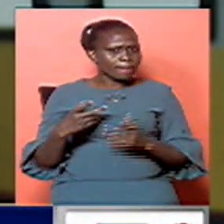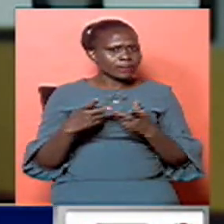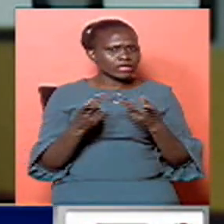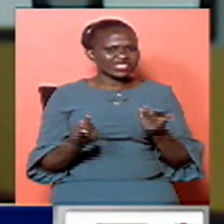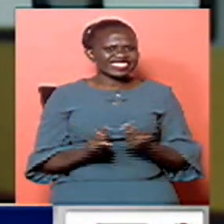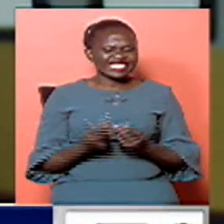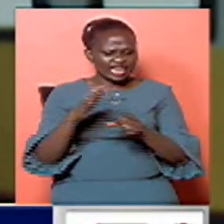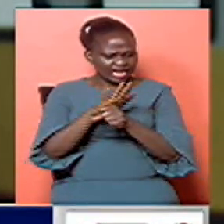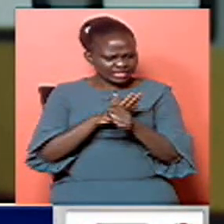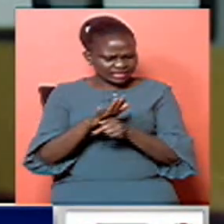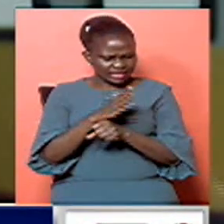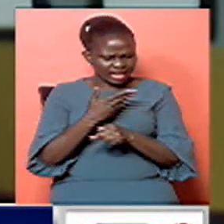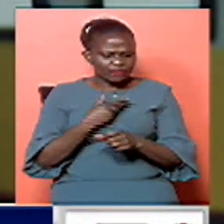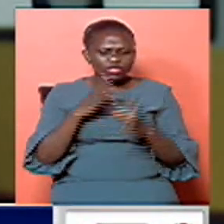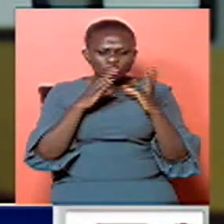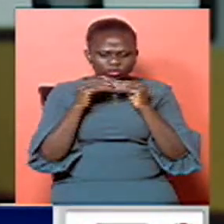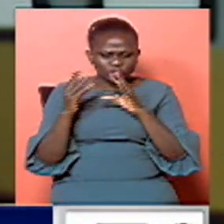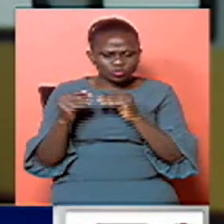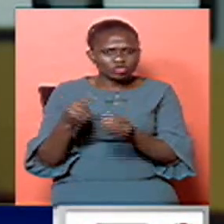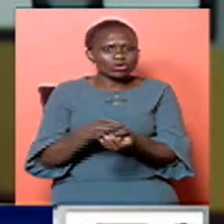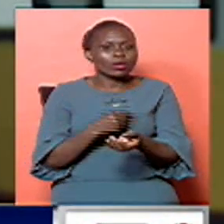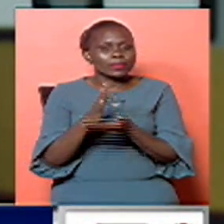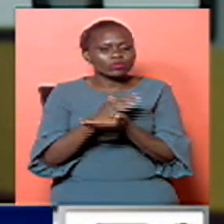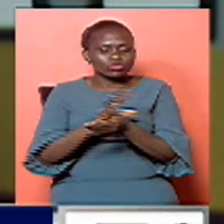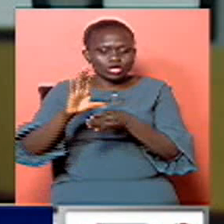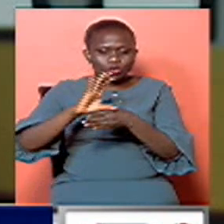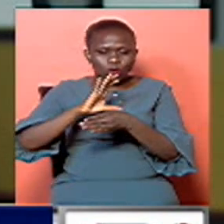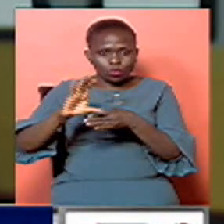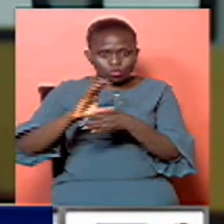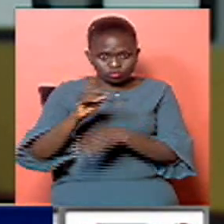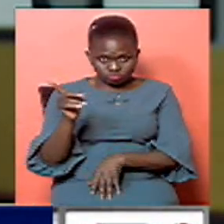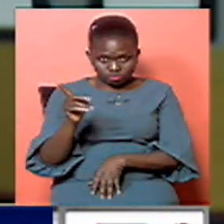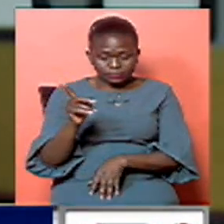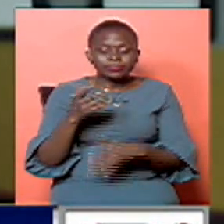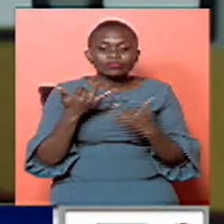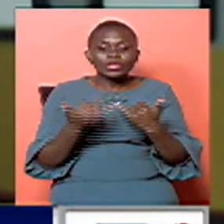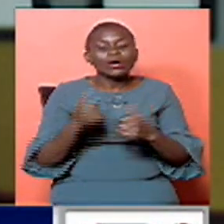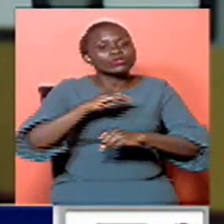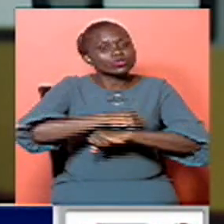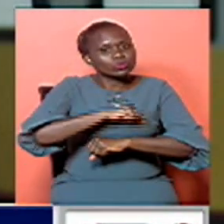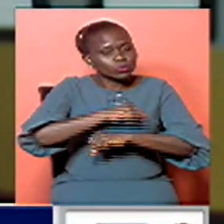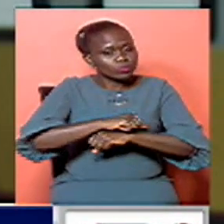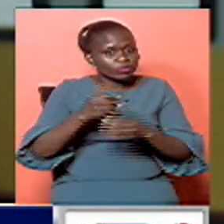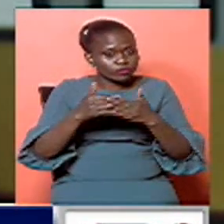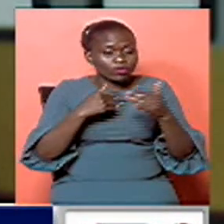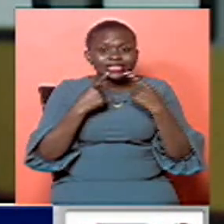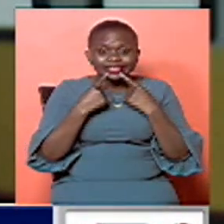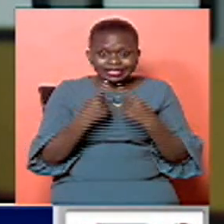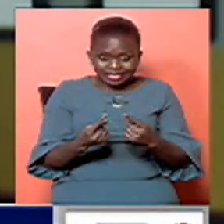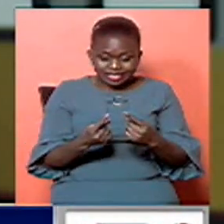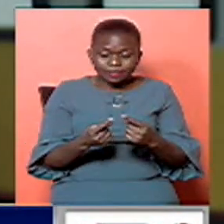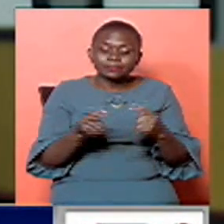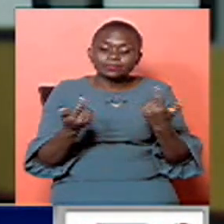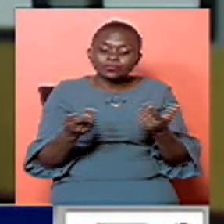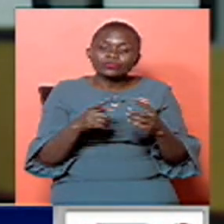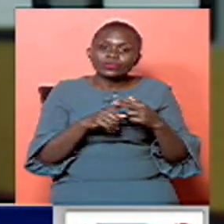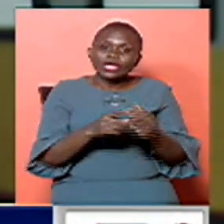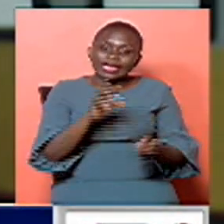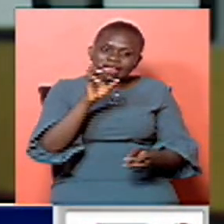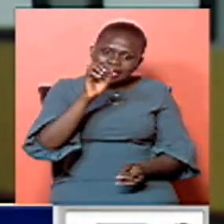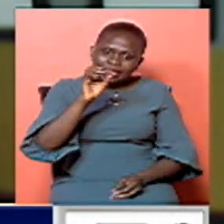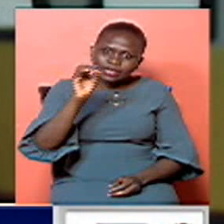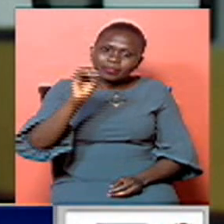some of the schools that speak Swahili because of the Congo, neighboring the Congo. So the school, again, as I said earlier, picks on the